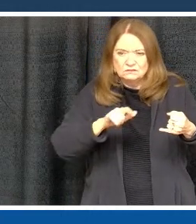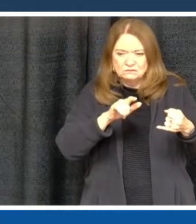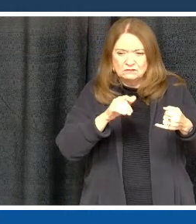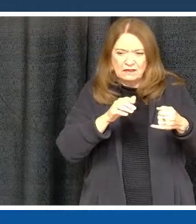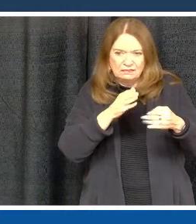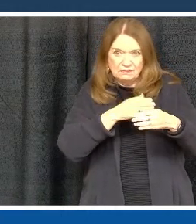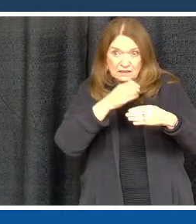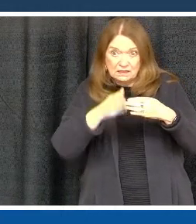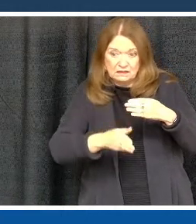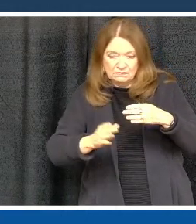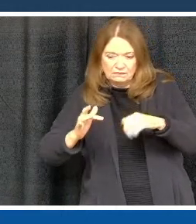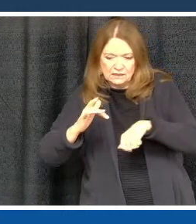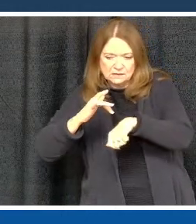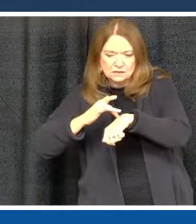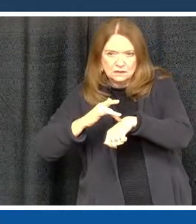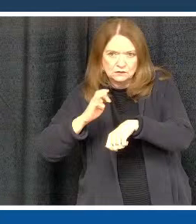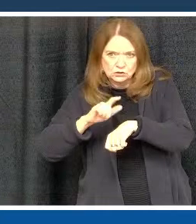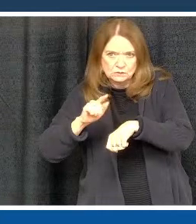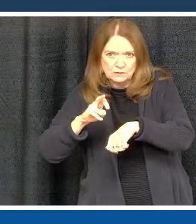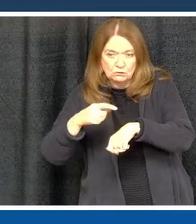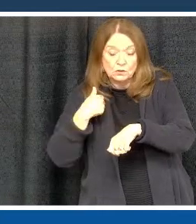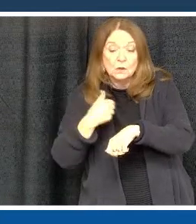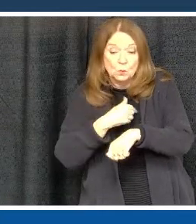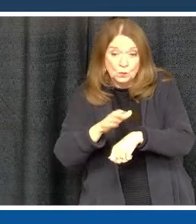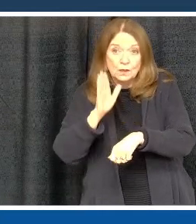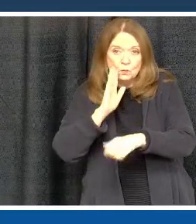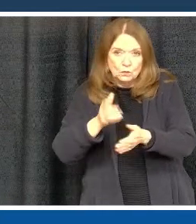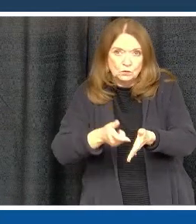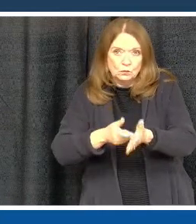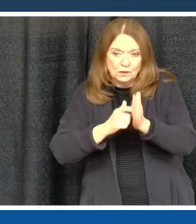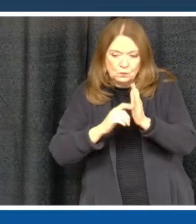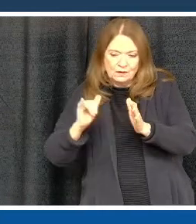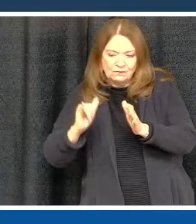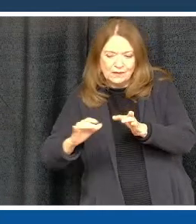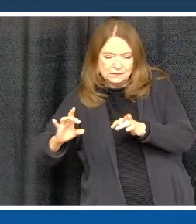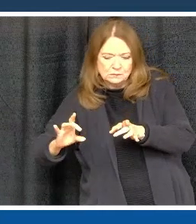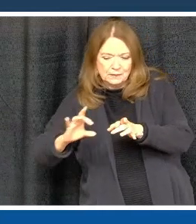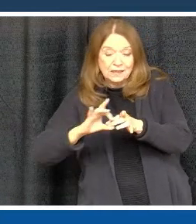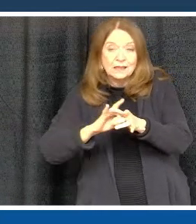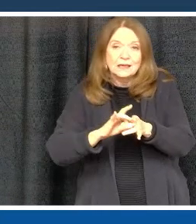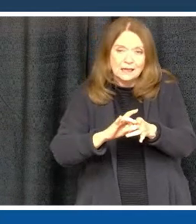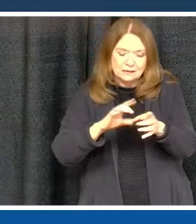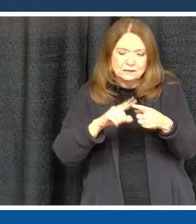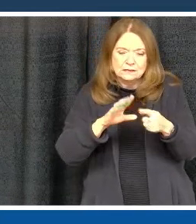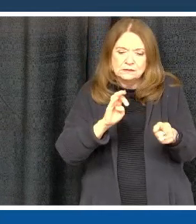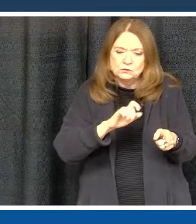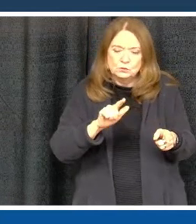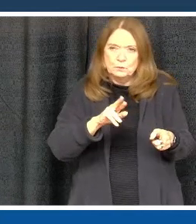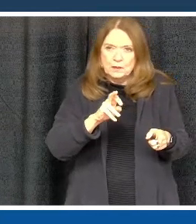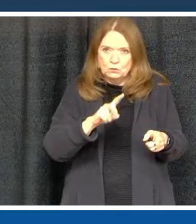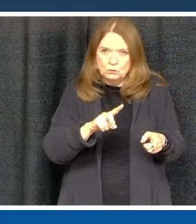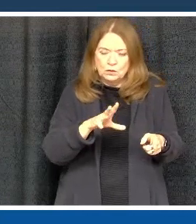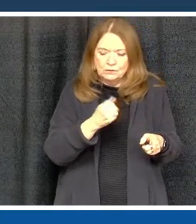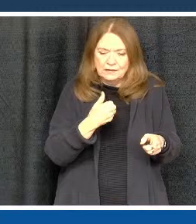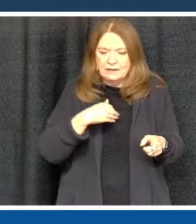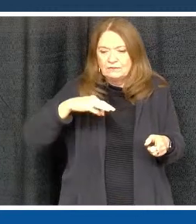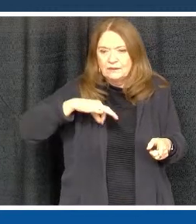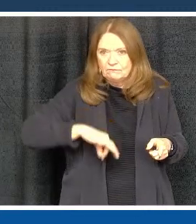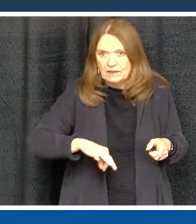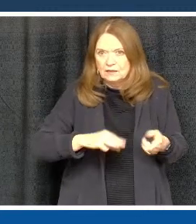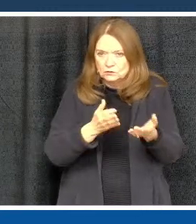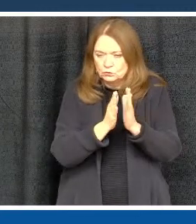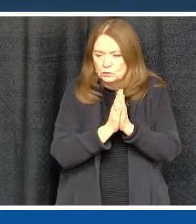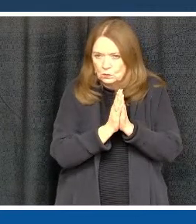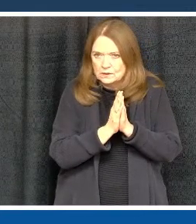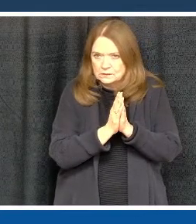Bell Road, and we would require that to be connected to Bell Road. They would have the advantage of requesting